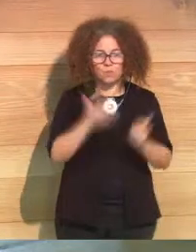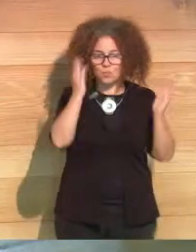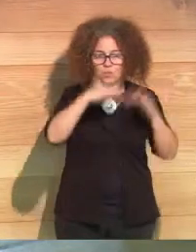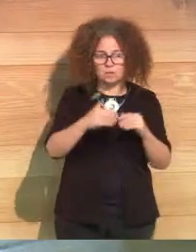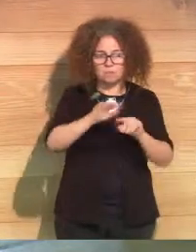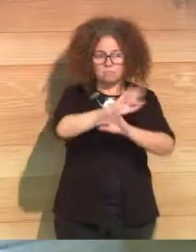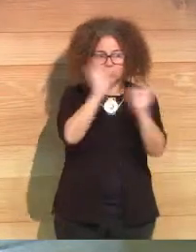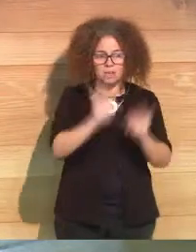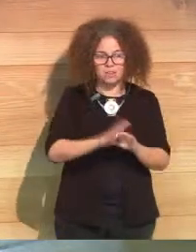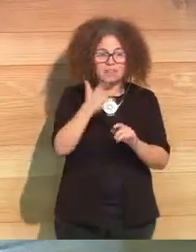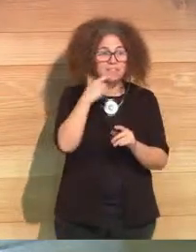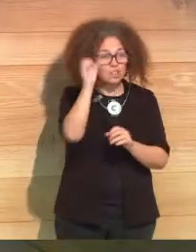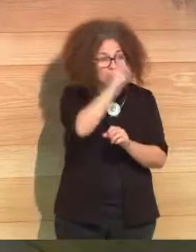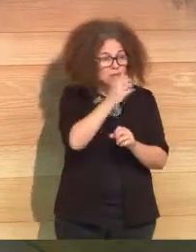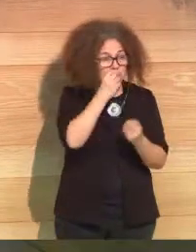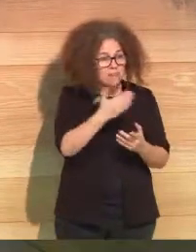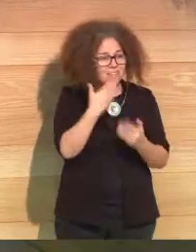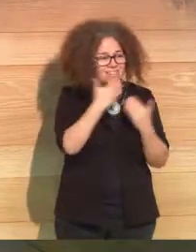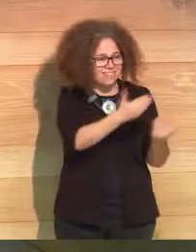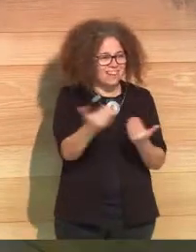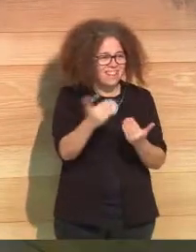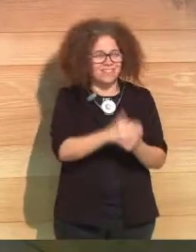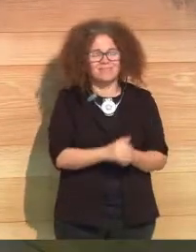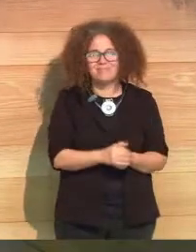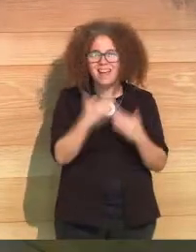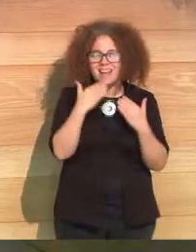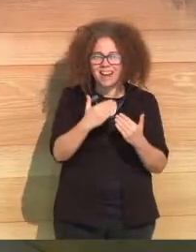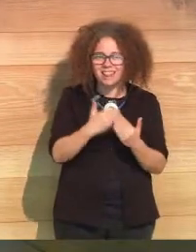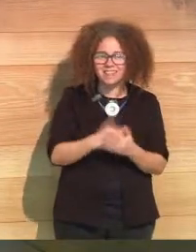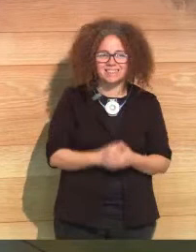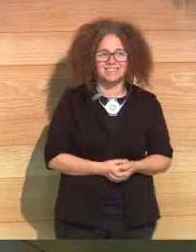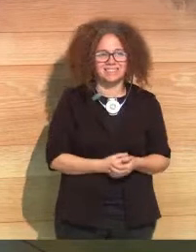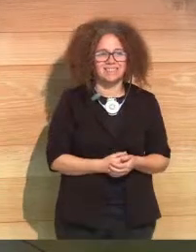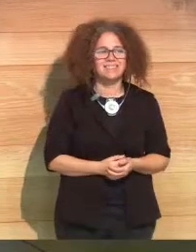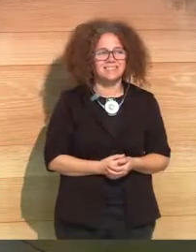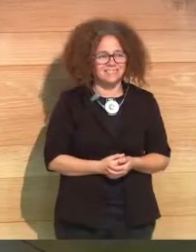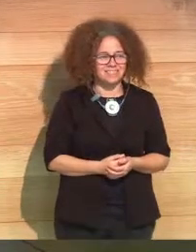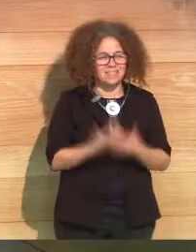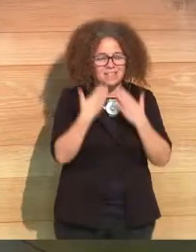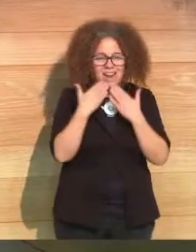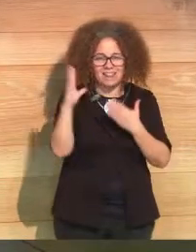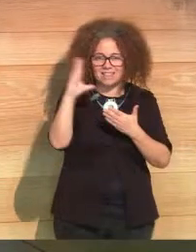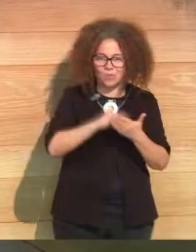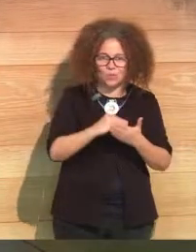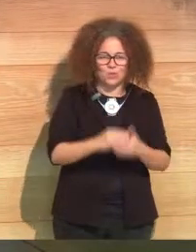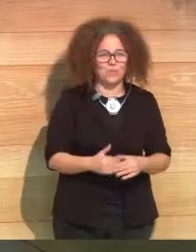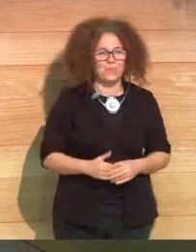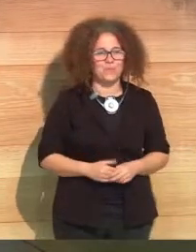questions, so we can leave it here. Thank you very much. Thank you. Thank you very much for being here.